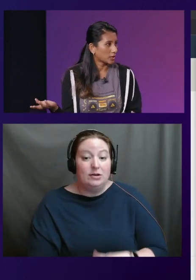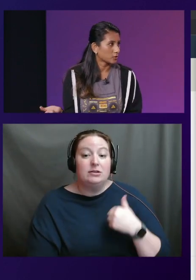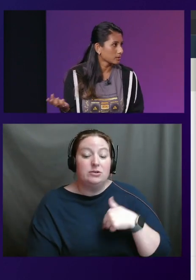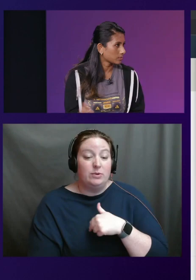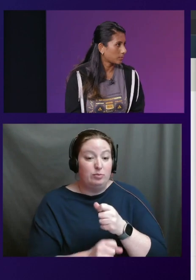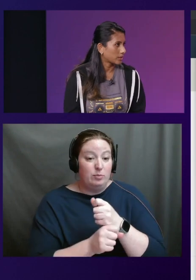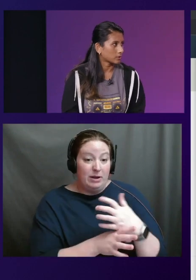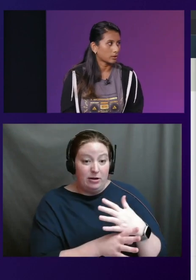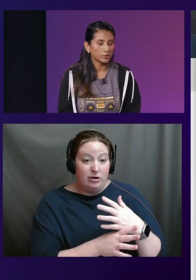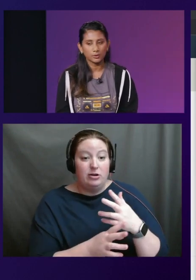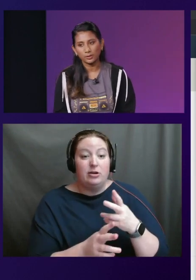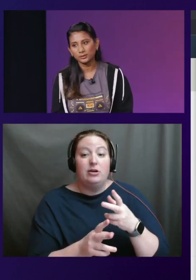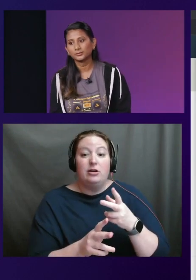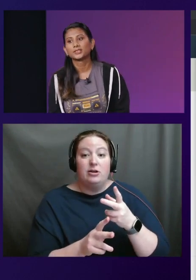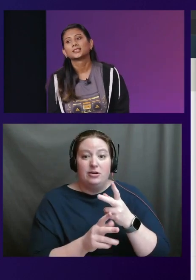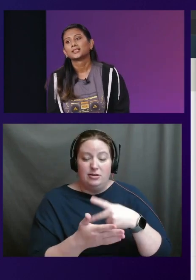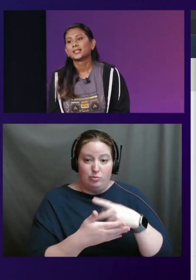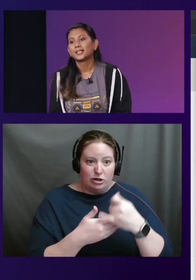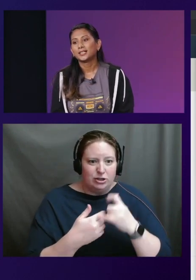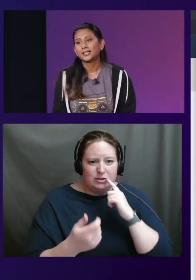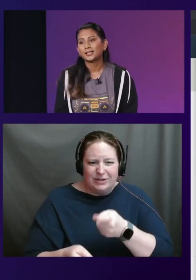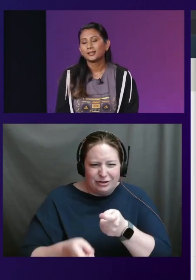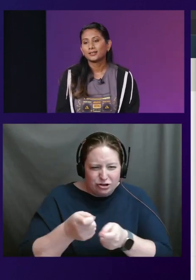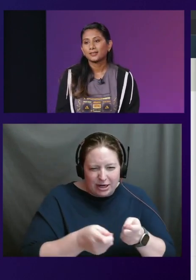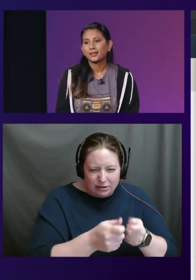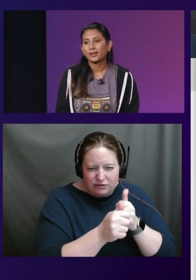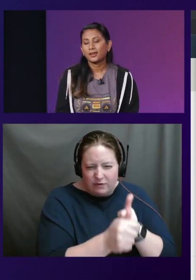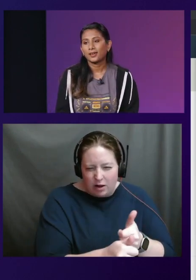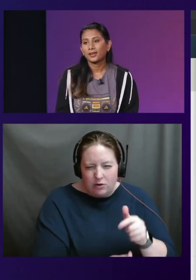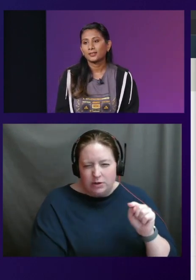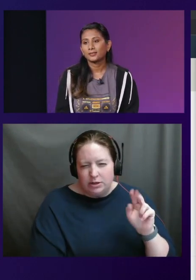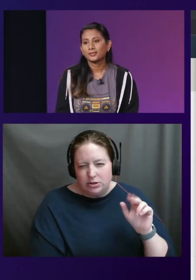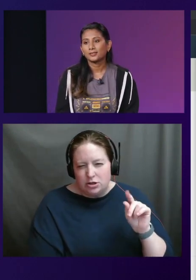make the changes based on our tutorial.